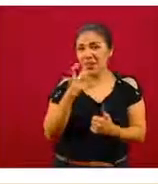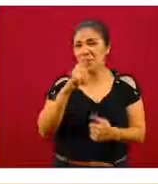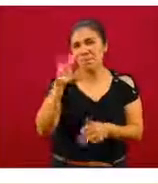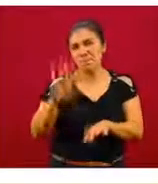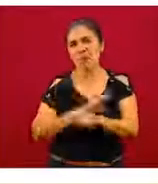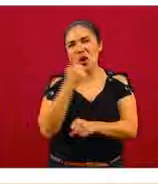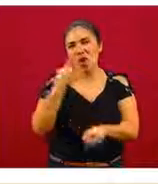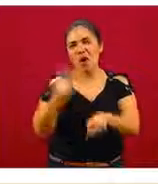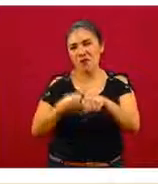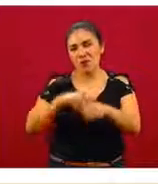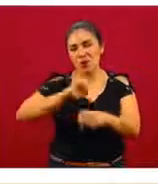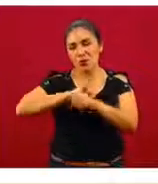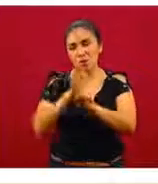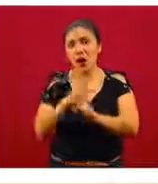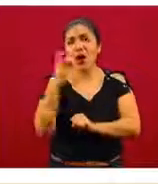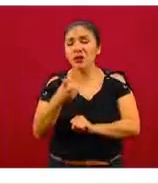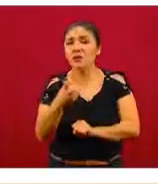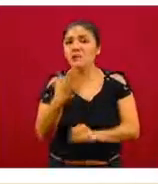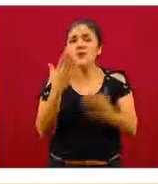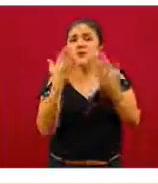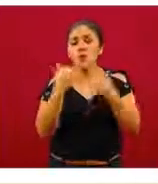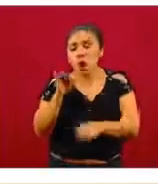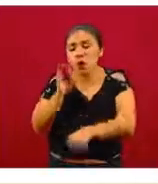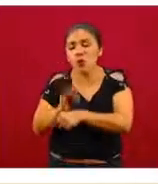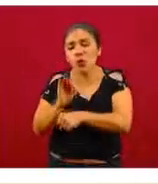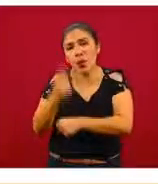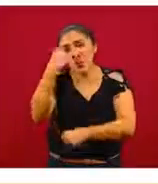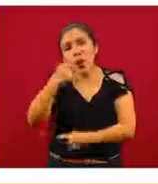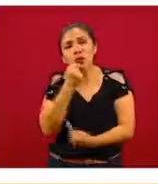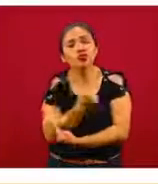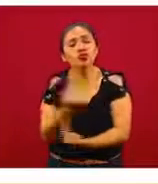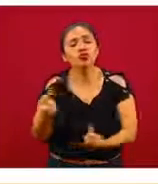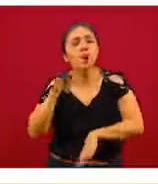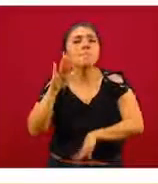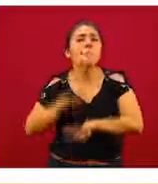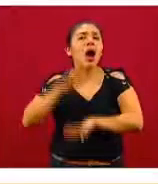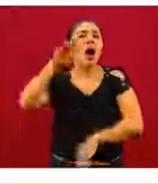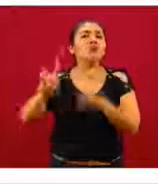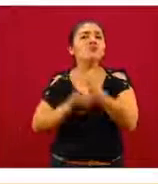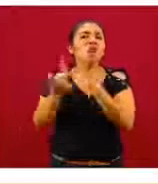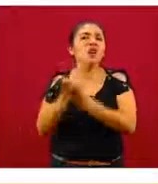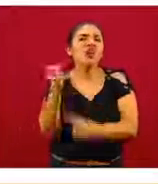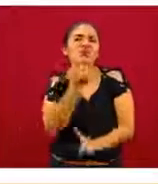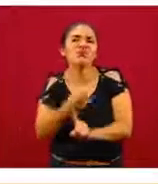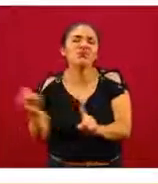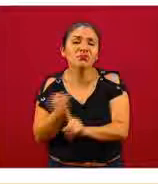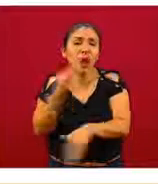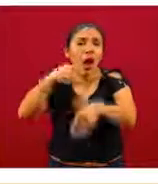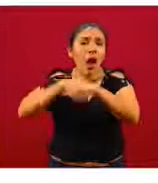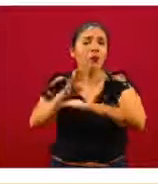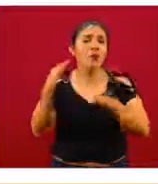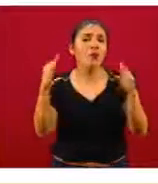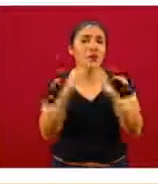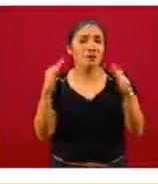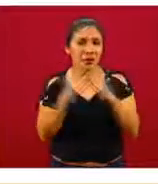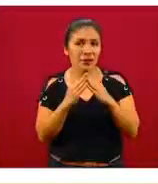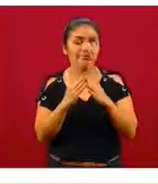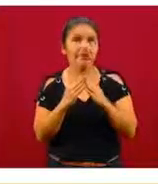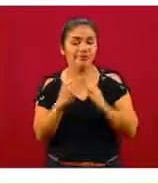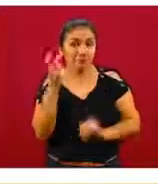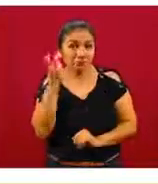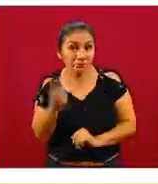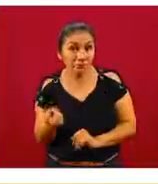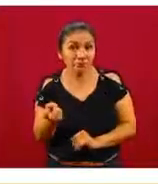resulted from the epidemic, have reduced the levels of protection towards children and adolescents and increased intra-family